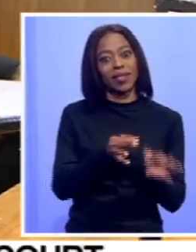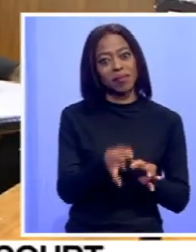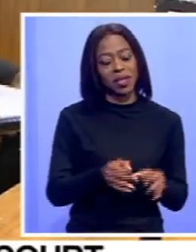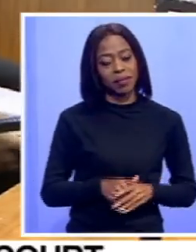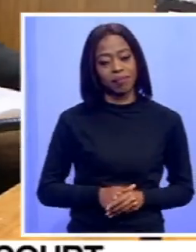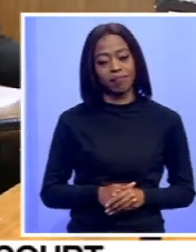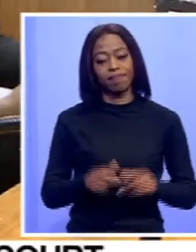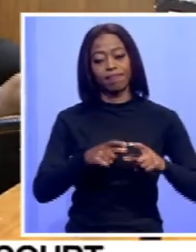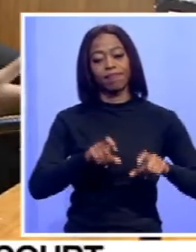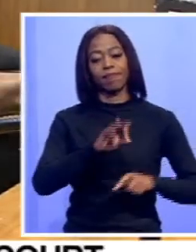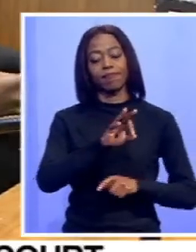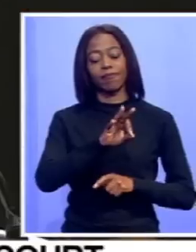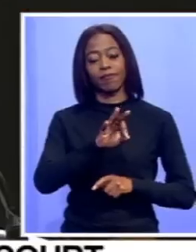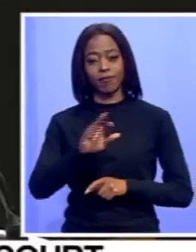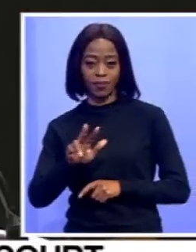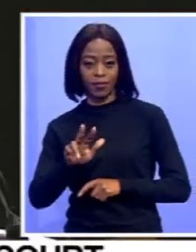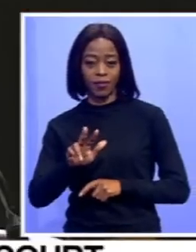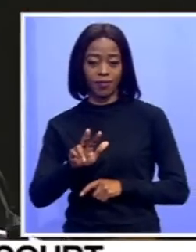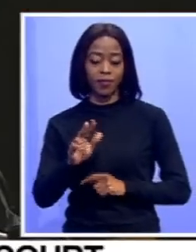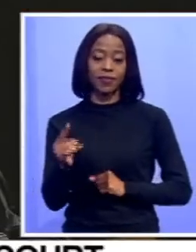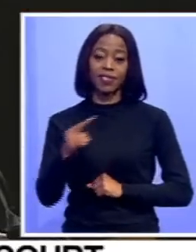Paragraph 38, on that day, 10 March